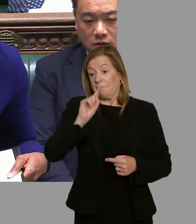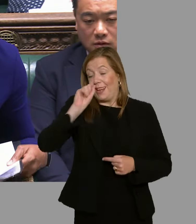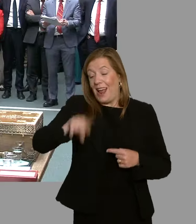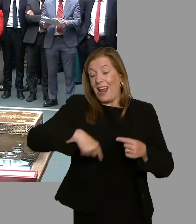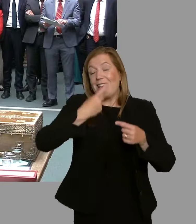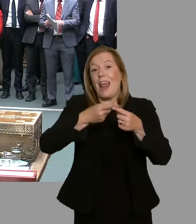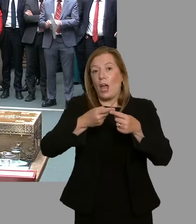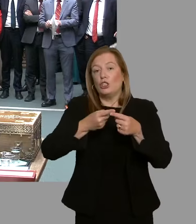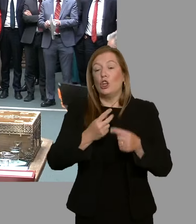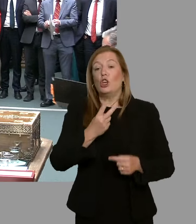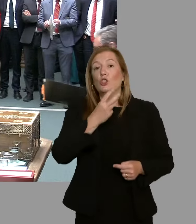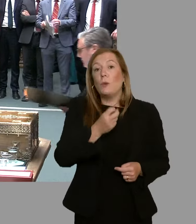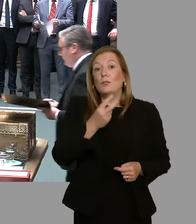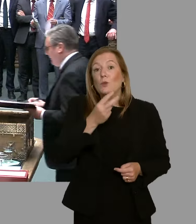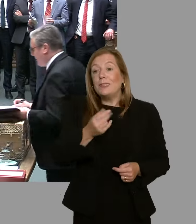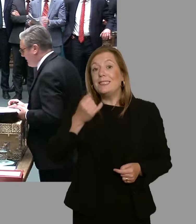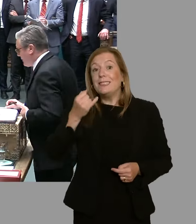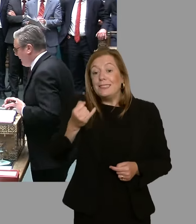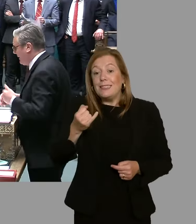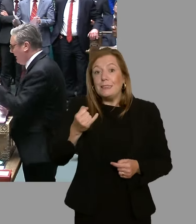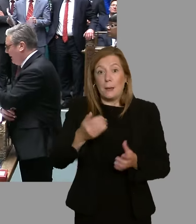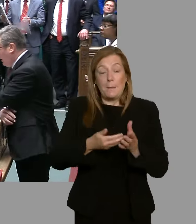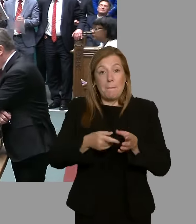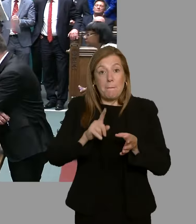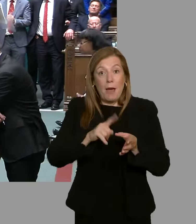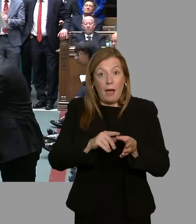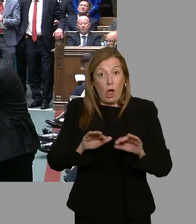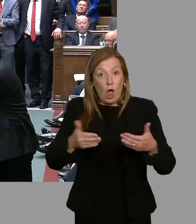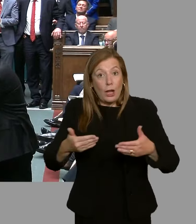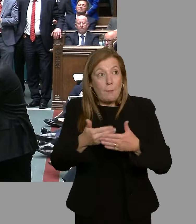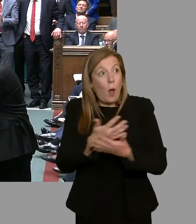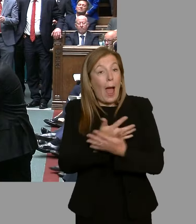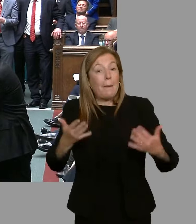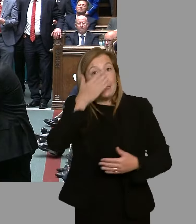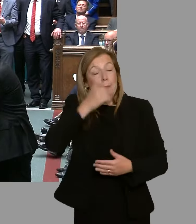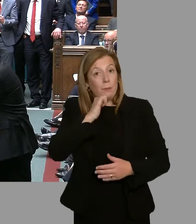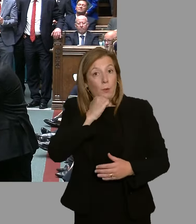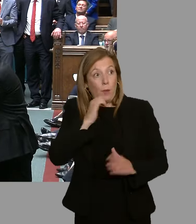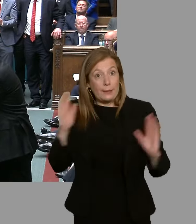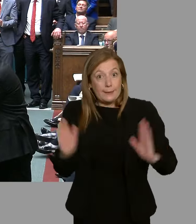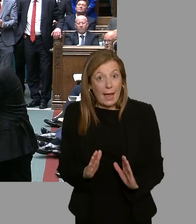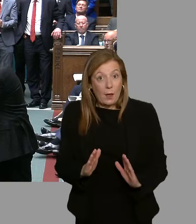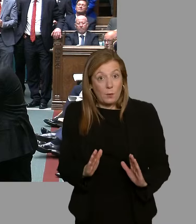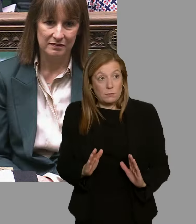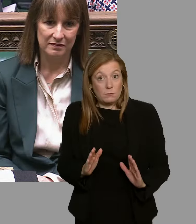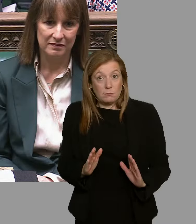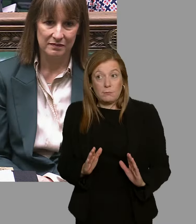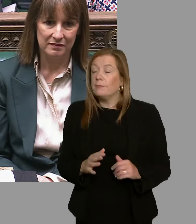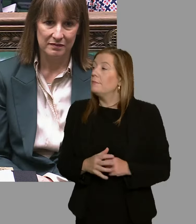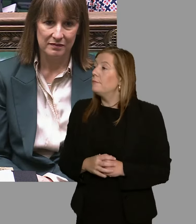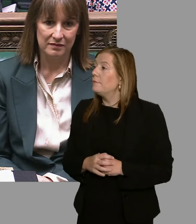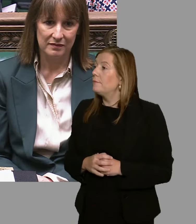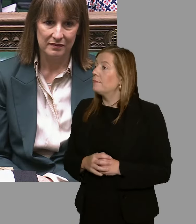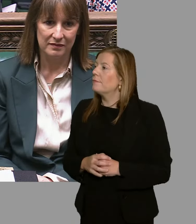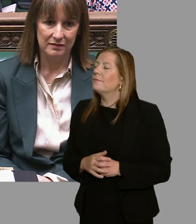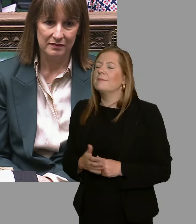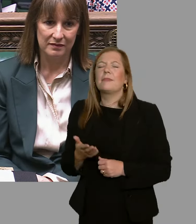is today? Prime Minister. Mr. Speaker, I think she just said a tiny tariff